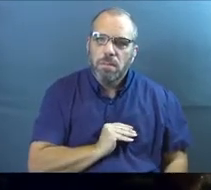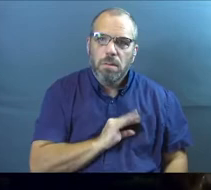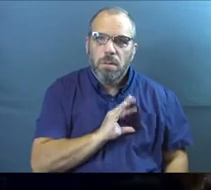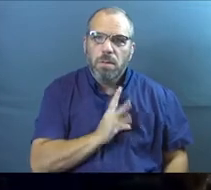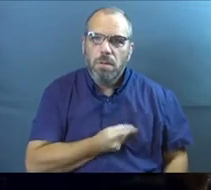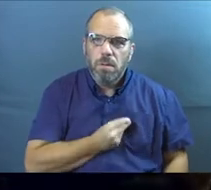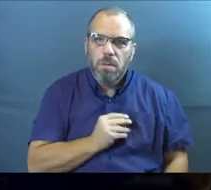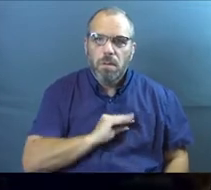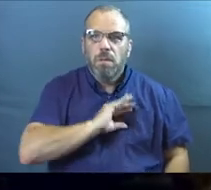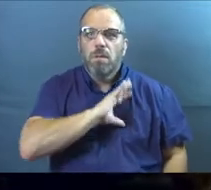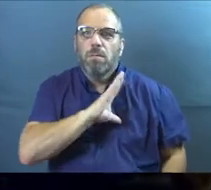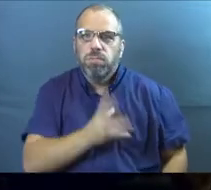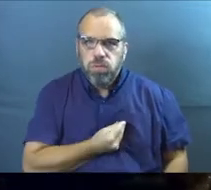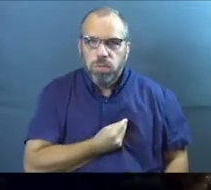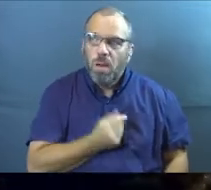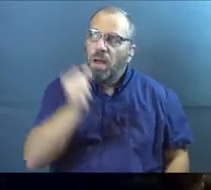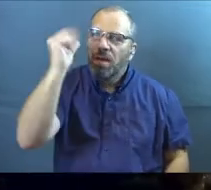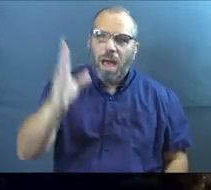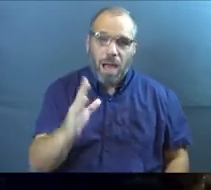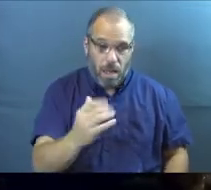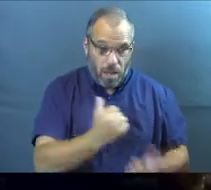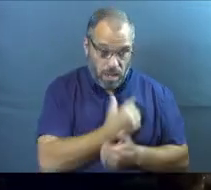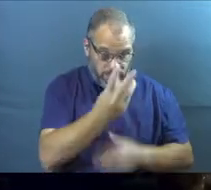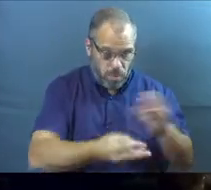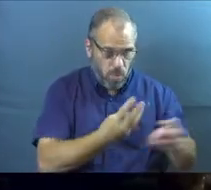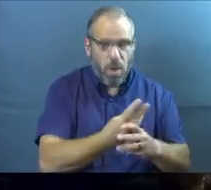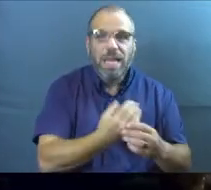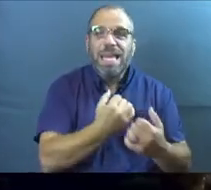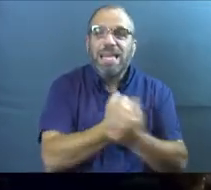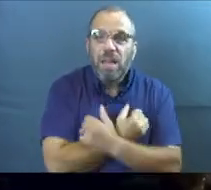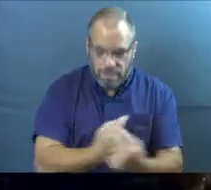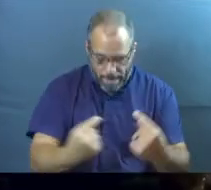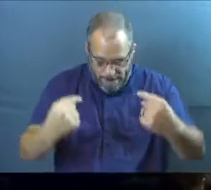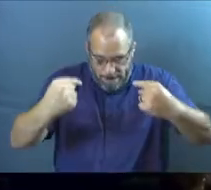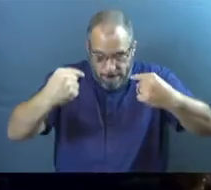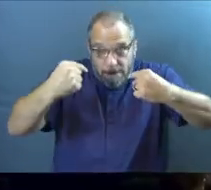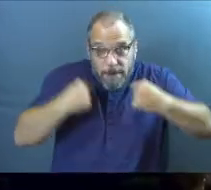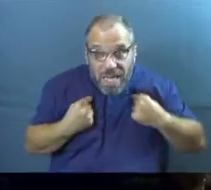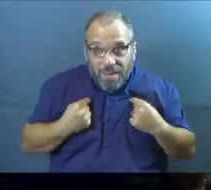closer to him. I said earlier, God doesn't just love the world, he loves me.